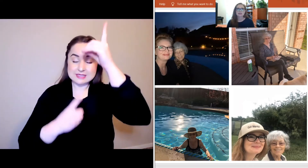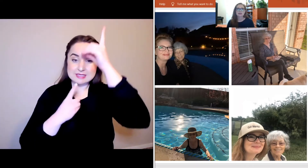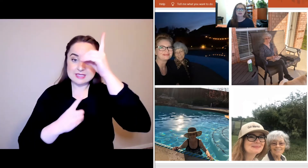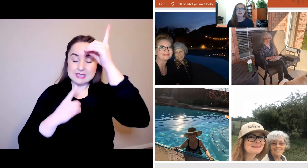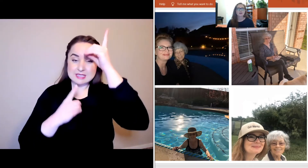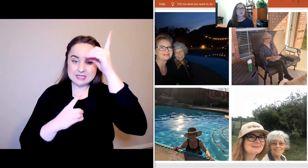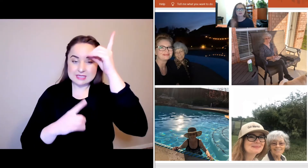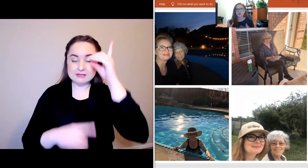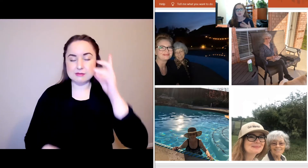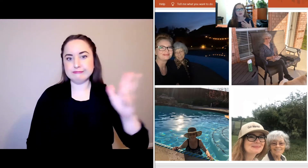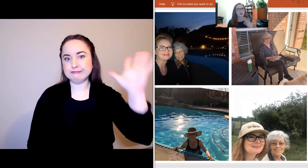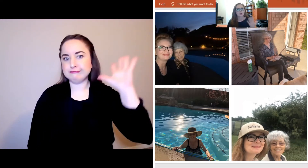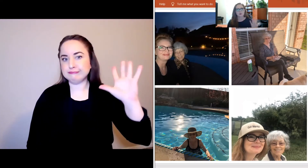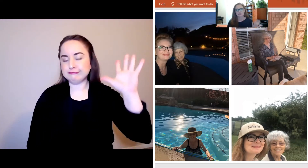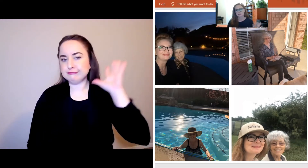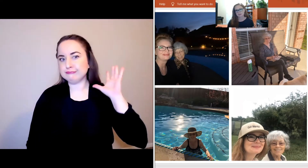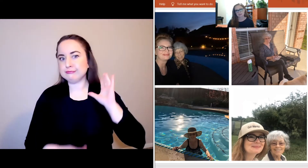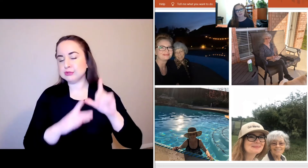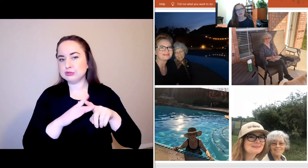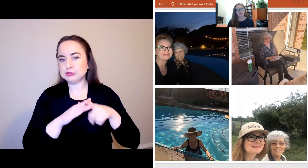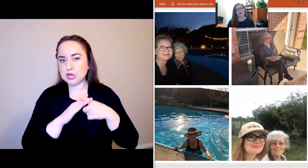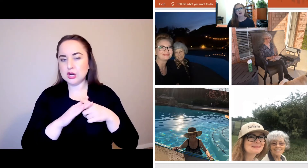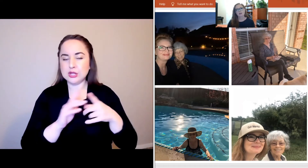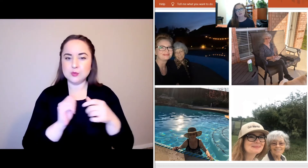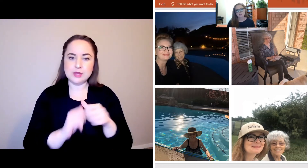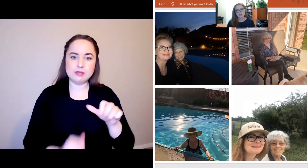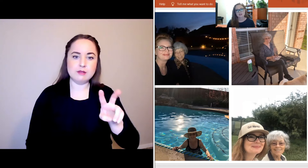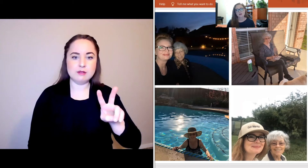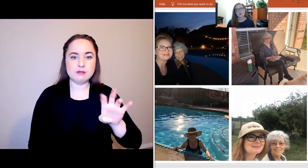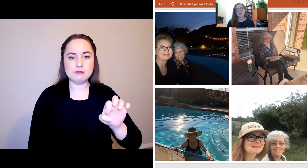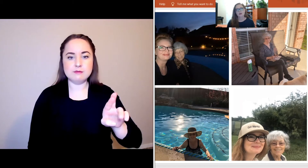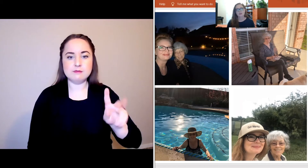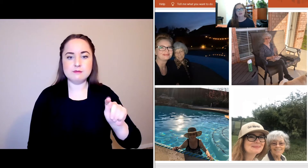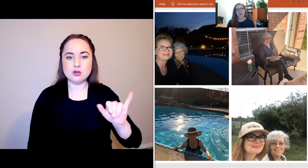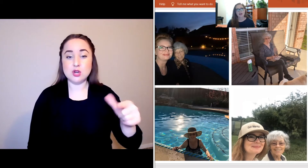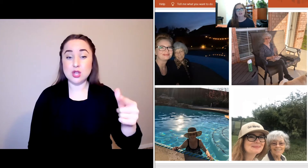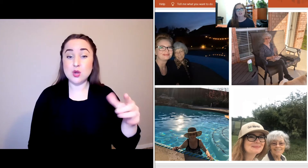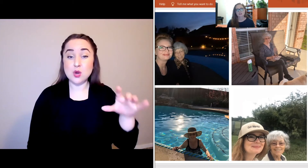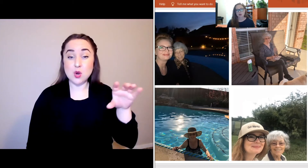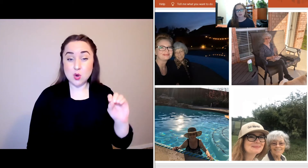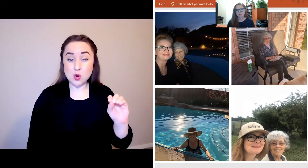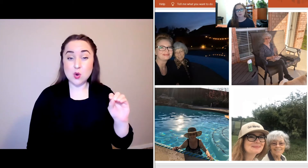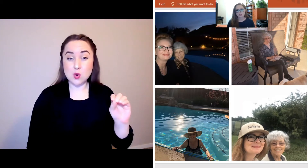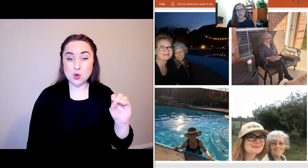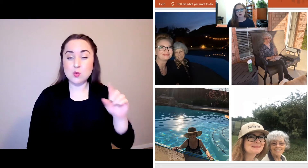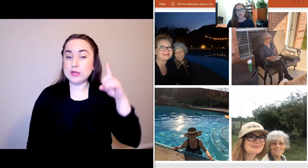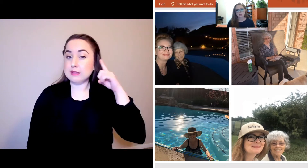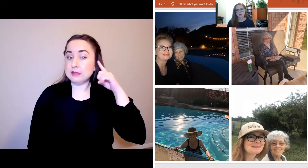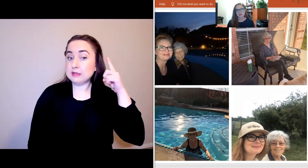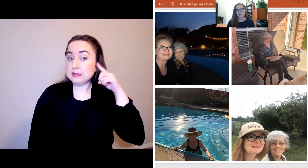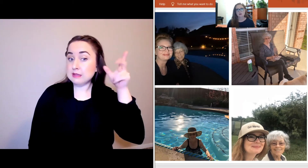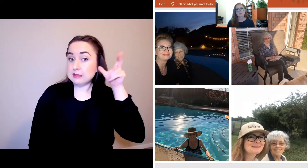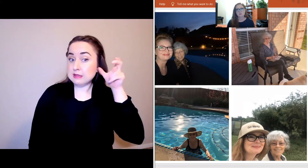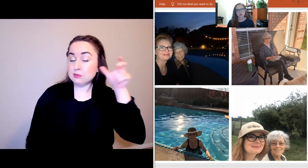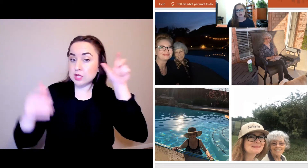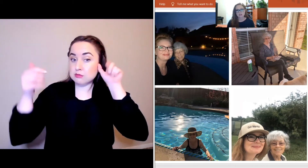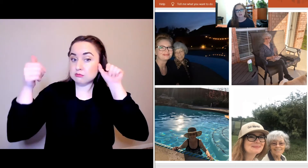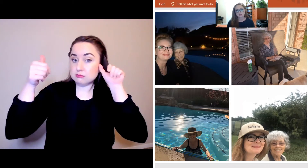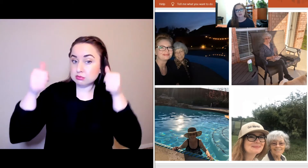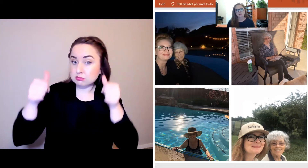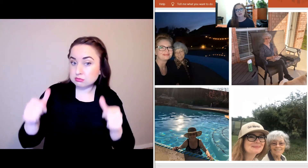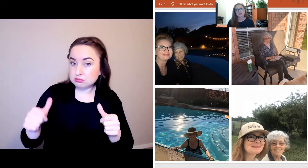along with vertigo and all of the things that go along with that, she started losing her hearing in her